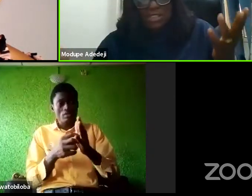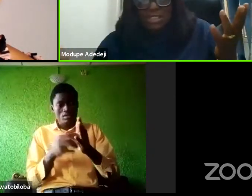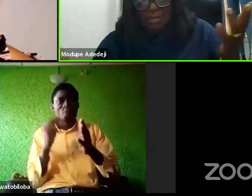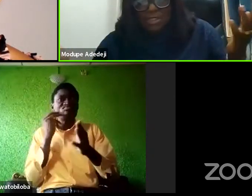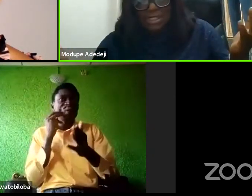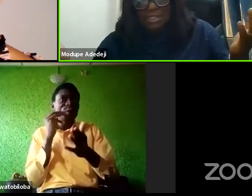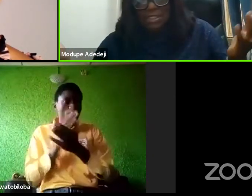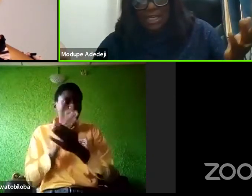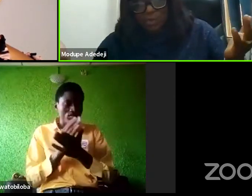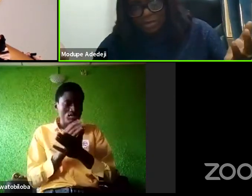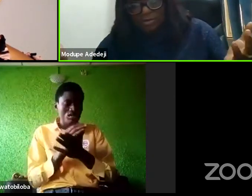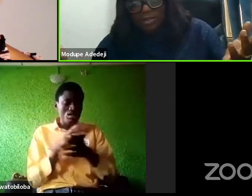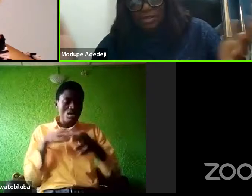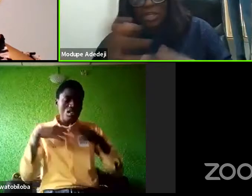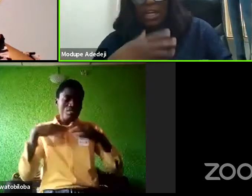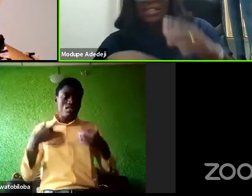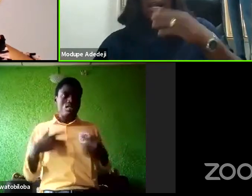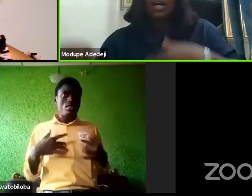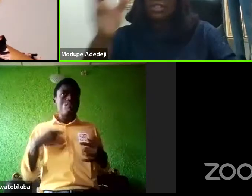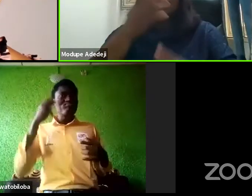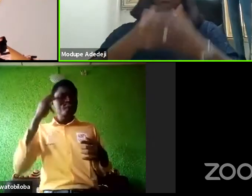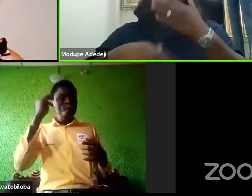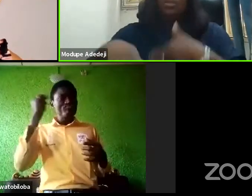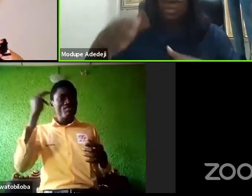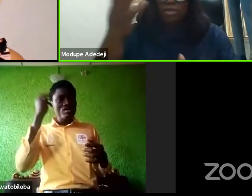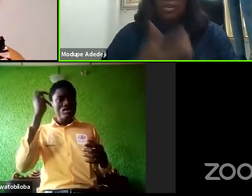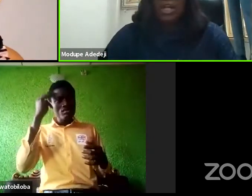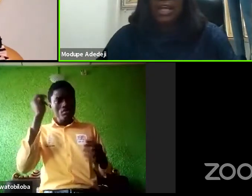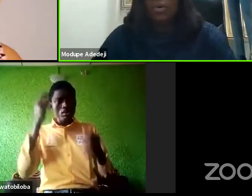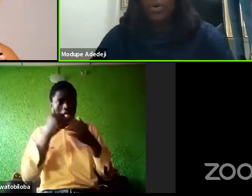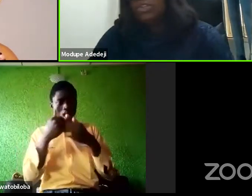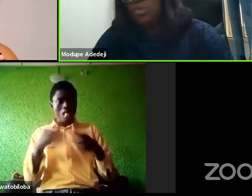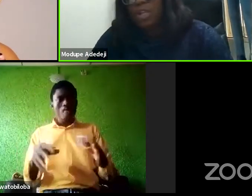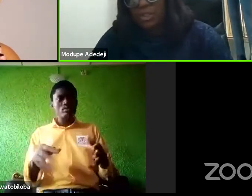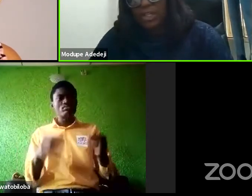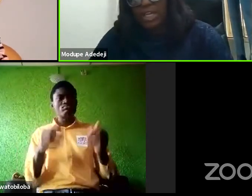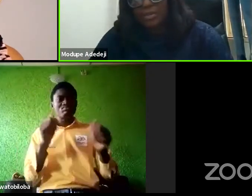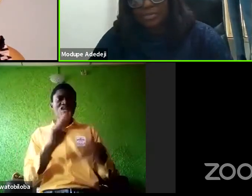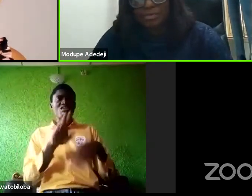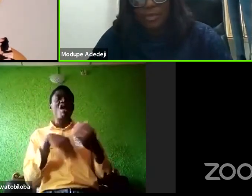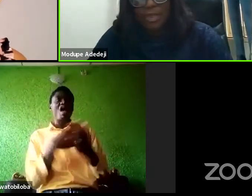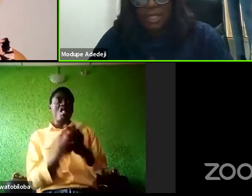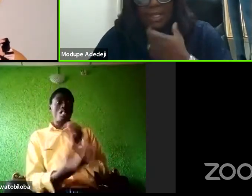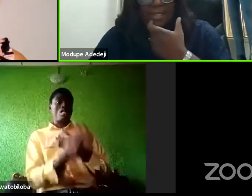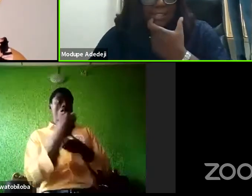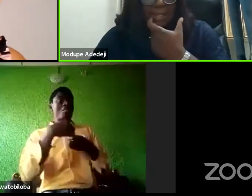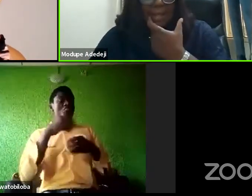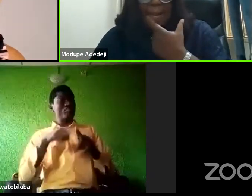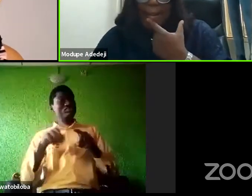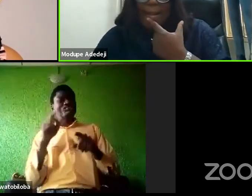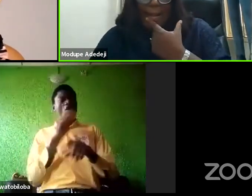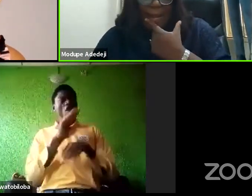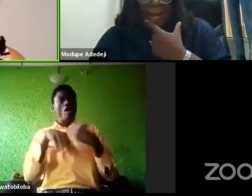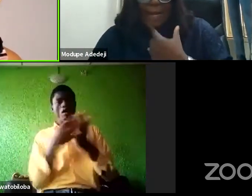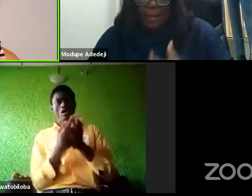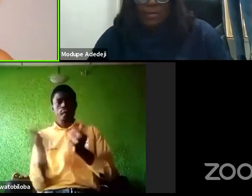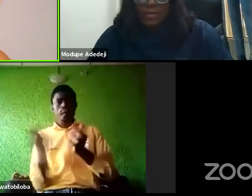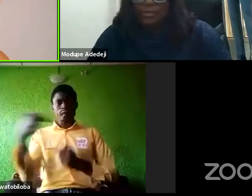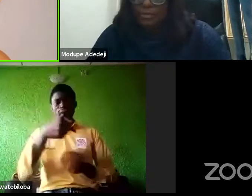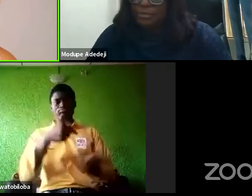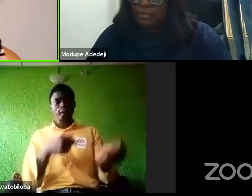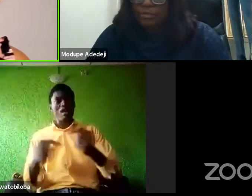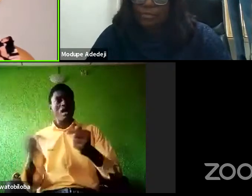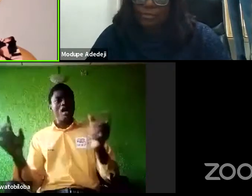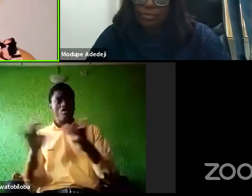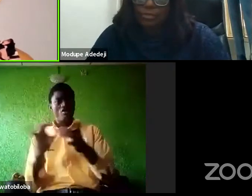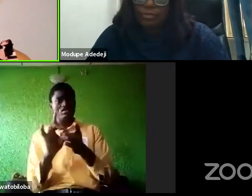memory losses can be setting in as well. So you can see how they all go into one another. Yes. Thank you, Dr. Adedeji.